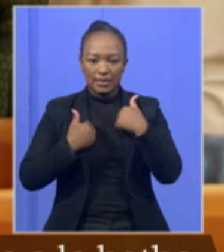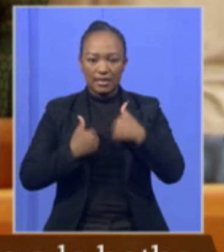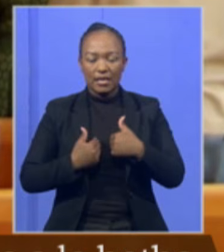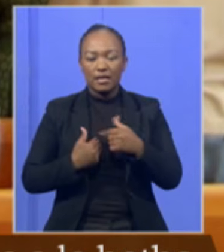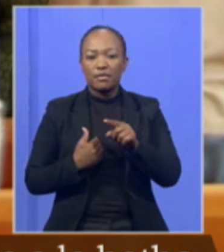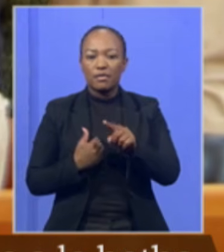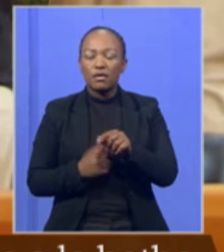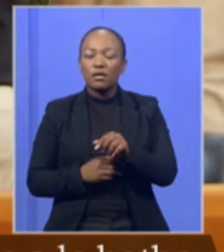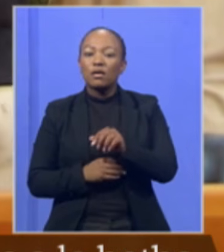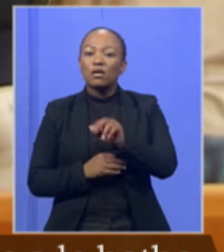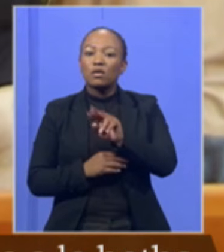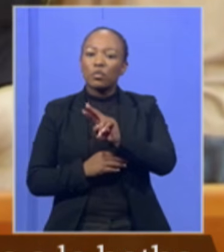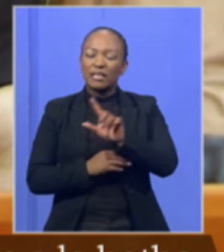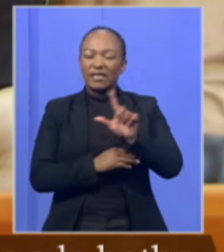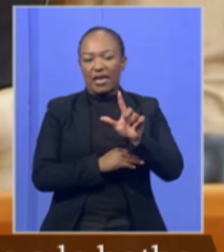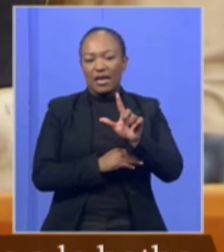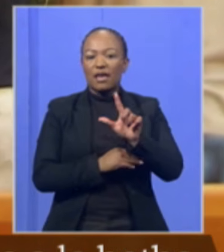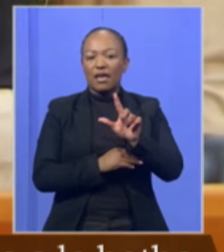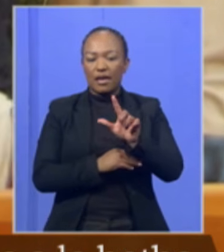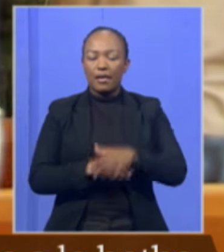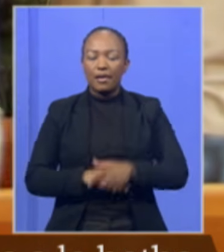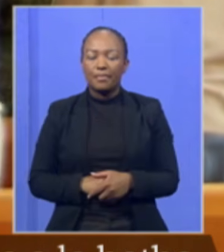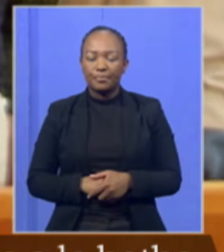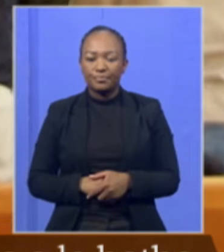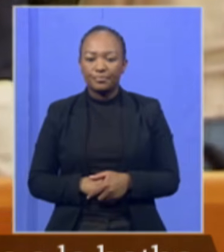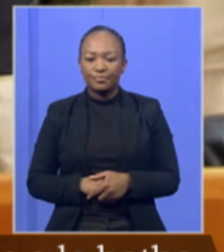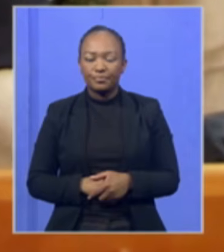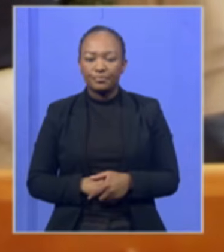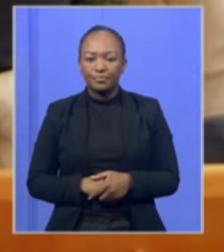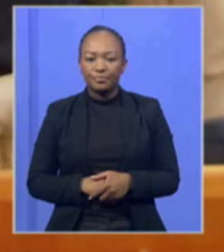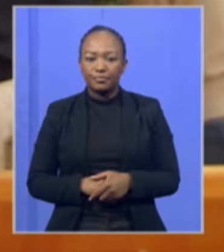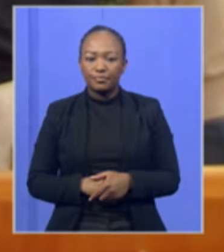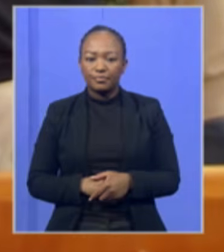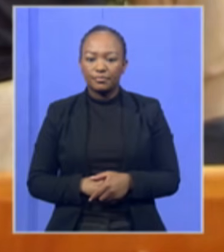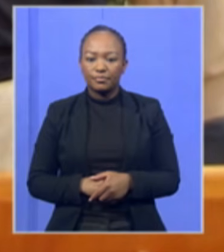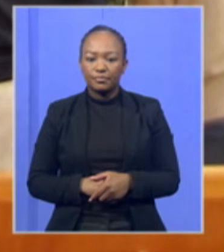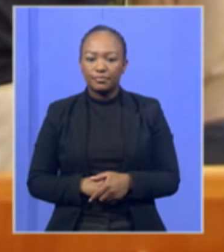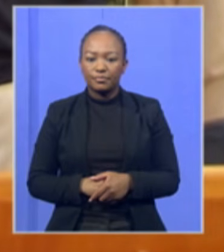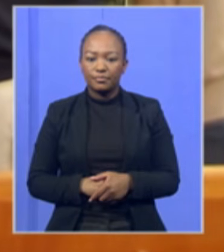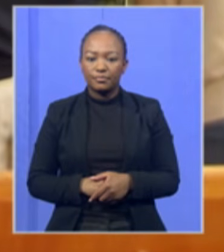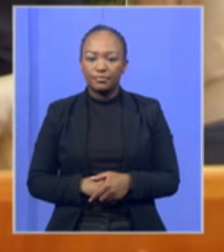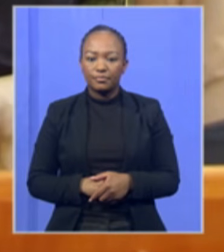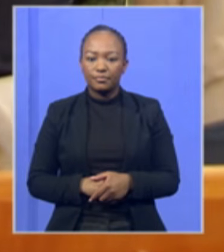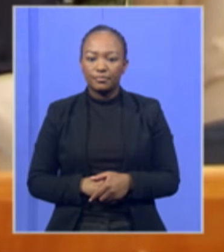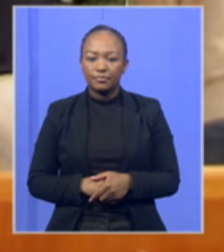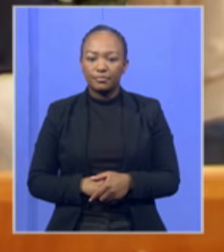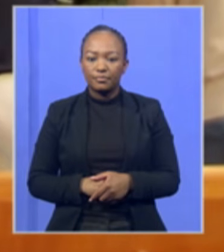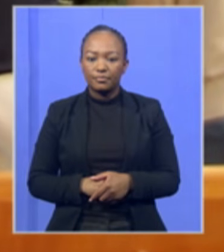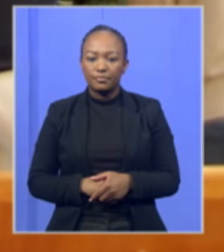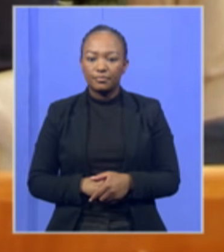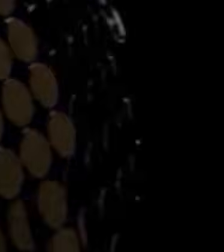le 27. Ke Tebogo Phakedi wa dikgang tsa SABC mo Mmabatho kwa ntle ga Mahikeng.